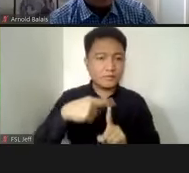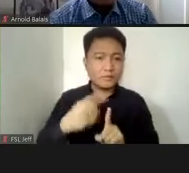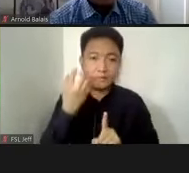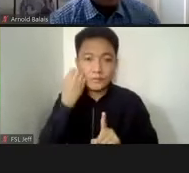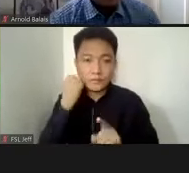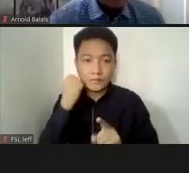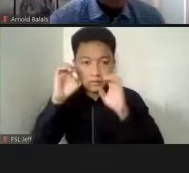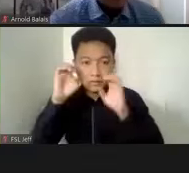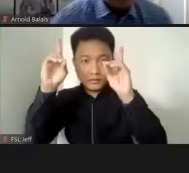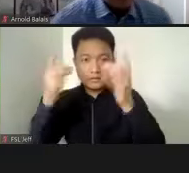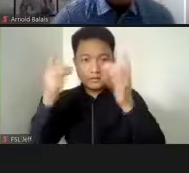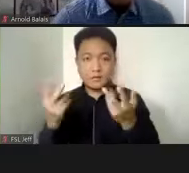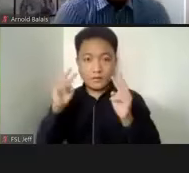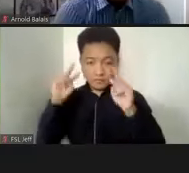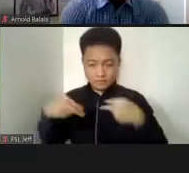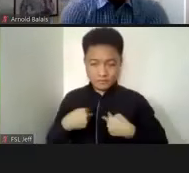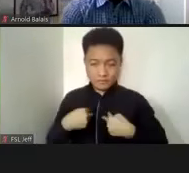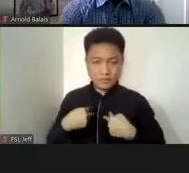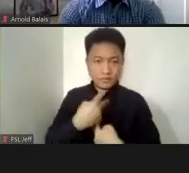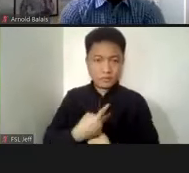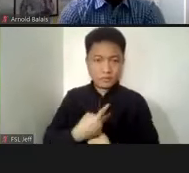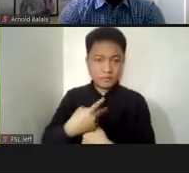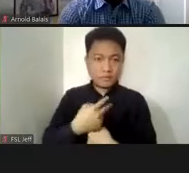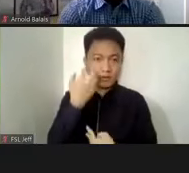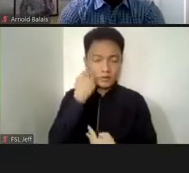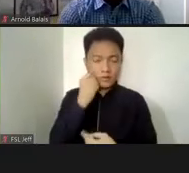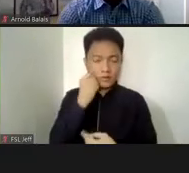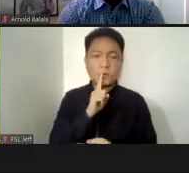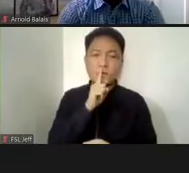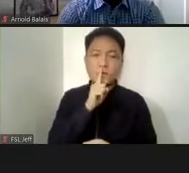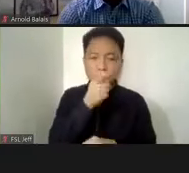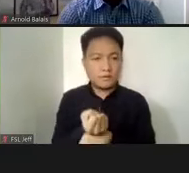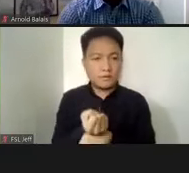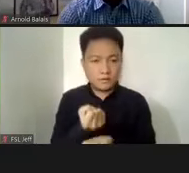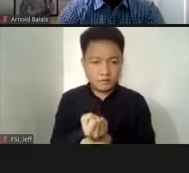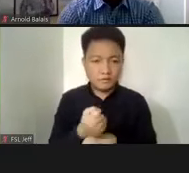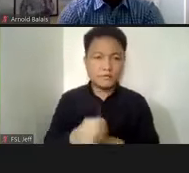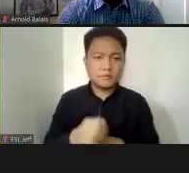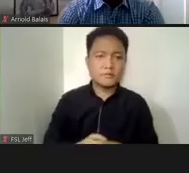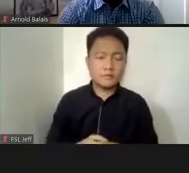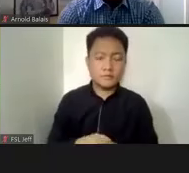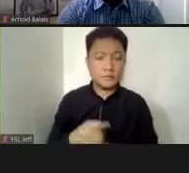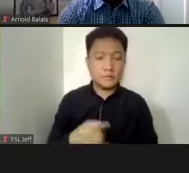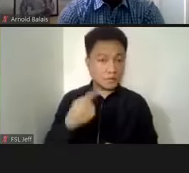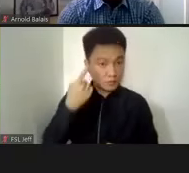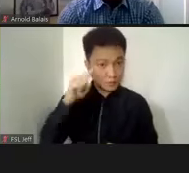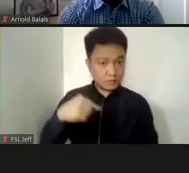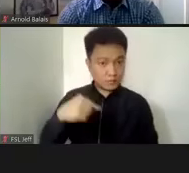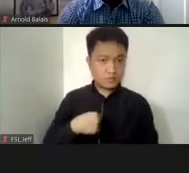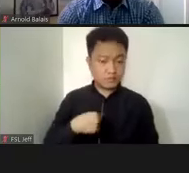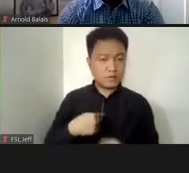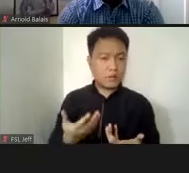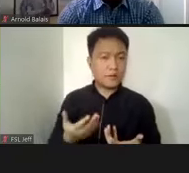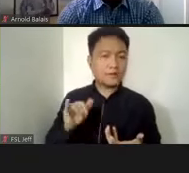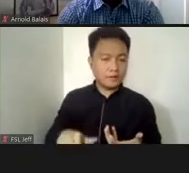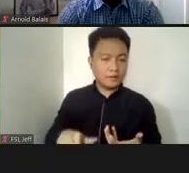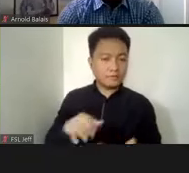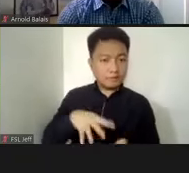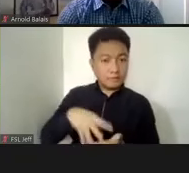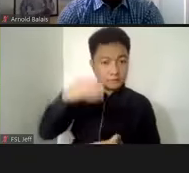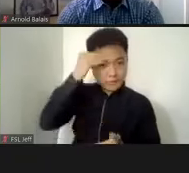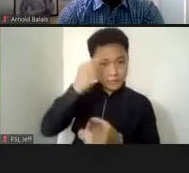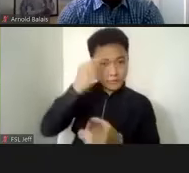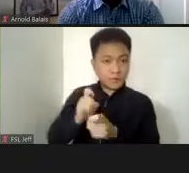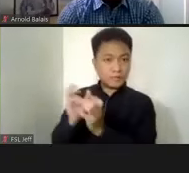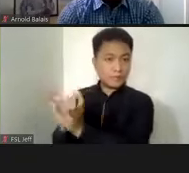me, those are the things that I learn from the communities every time I visit the communities. That's why for me, hindi ako pumupunta kapag turnover lang ng